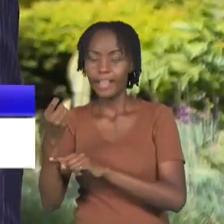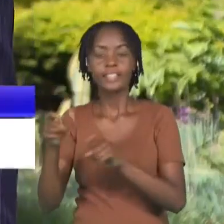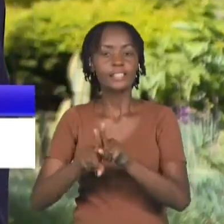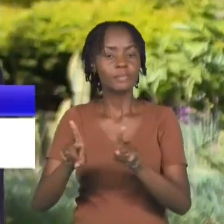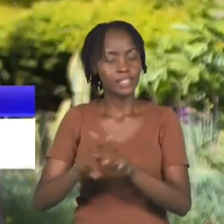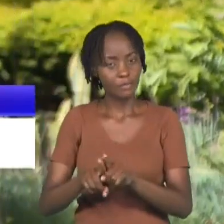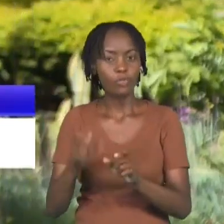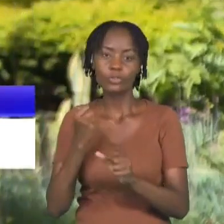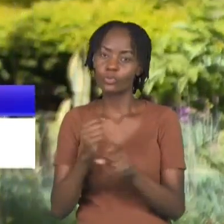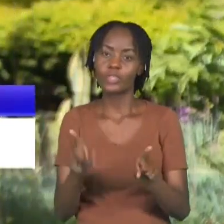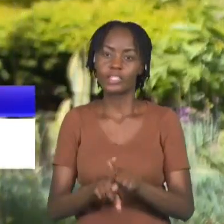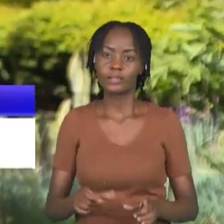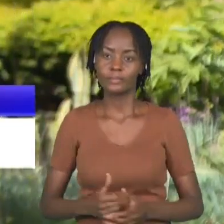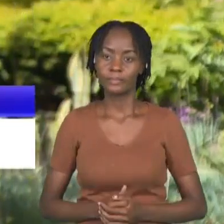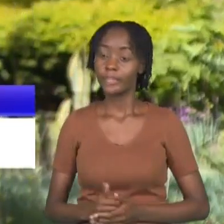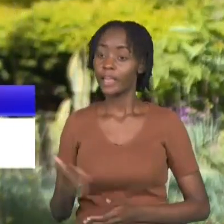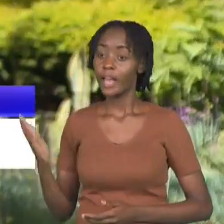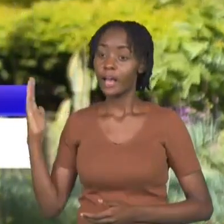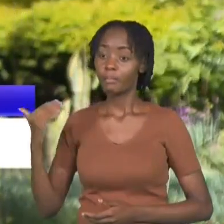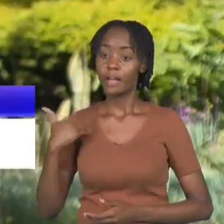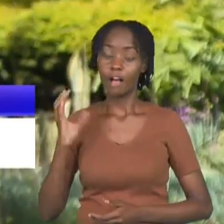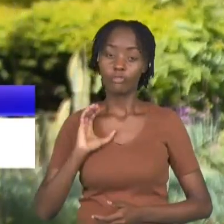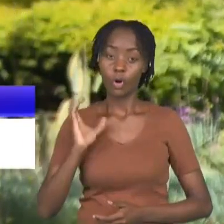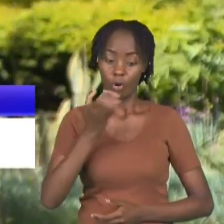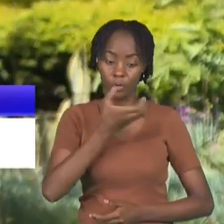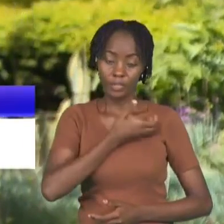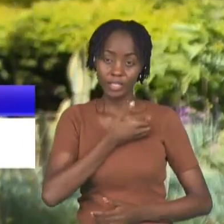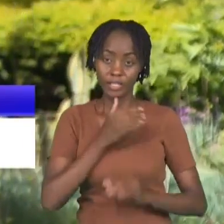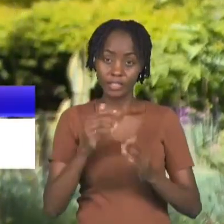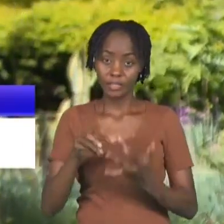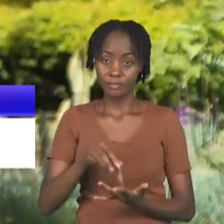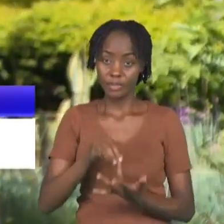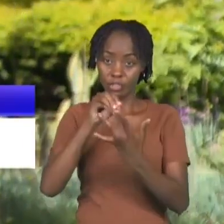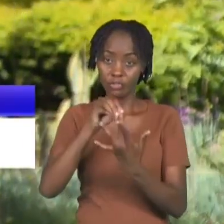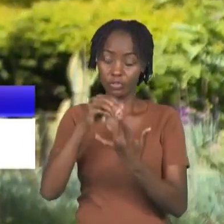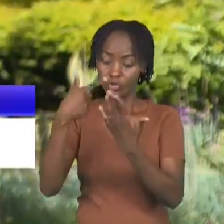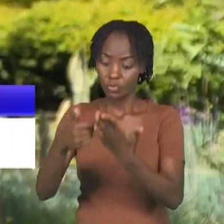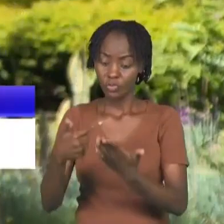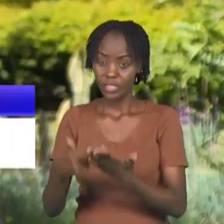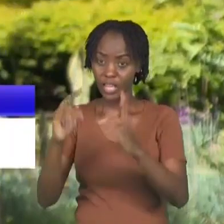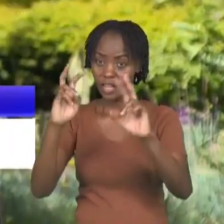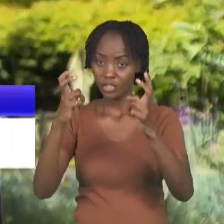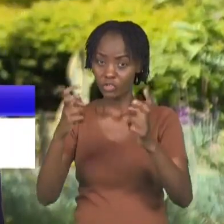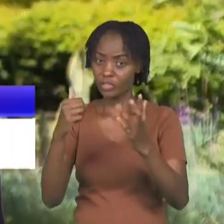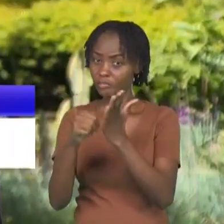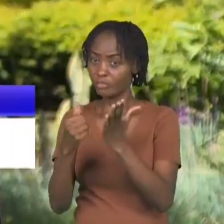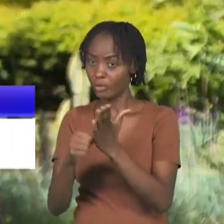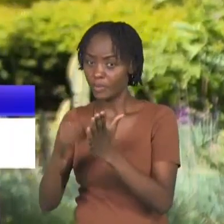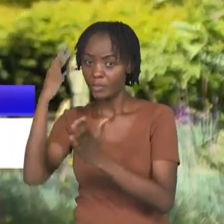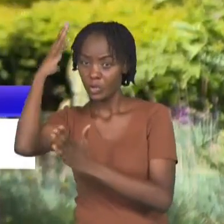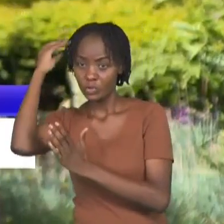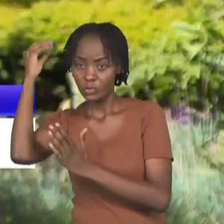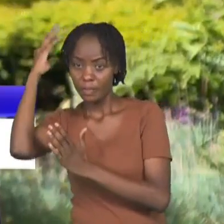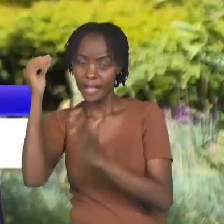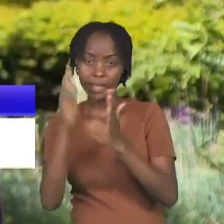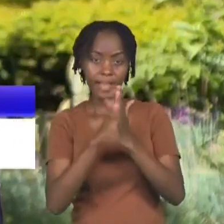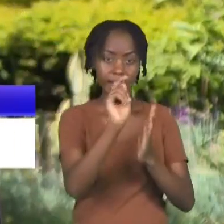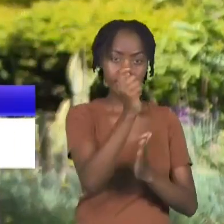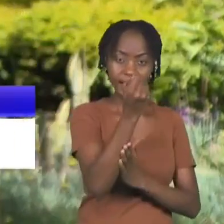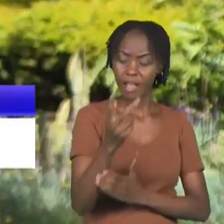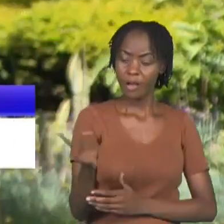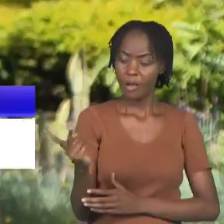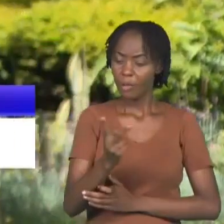committee that has been put in place to be able to look at those issues that are, you know, coming in between these two neighboring countries that have got a lot